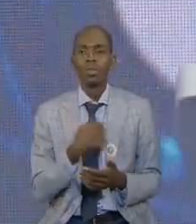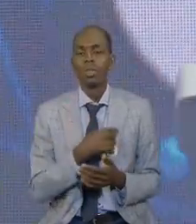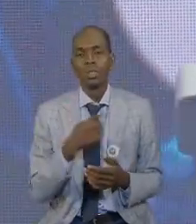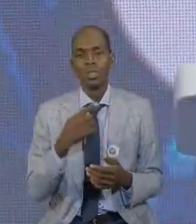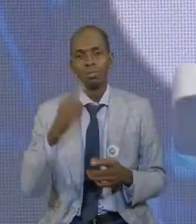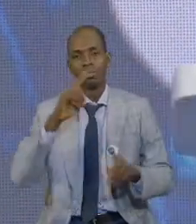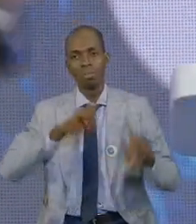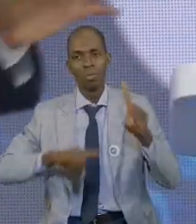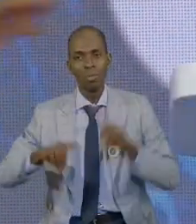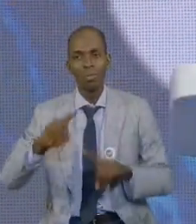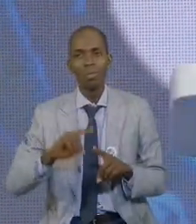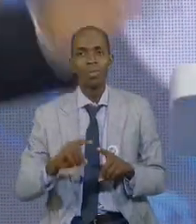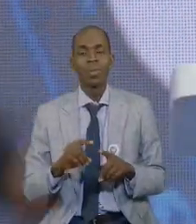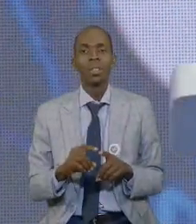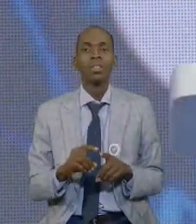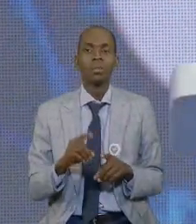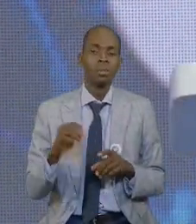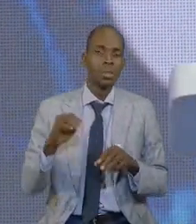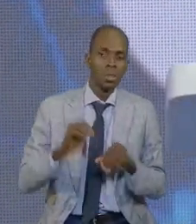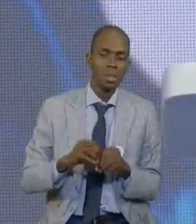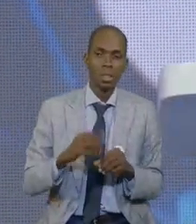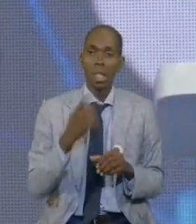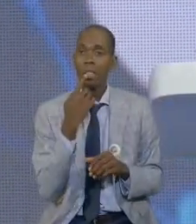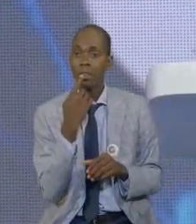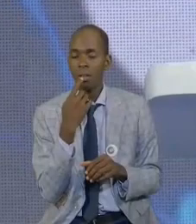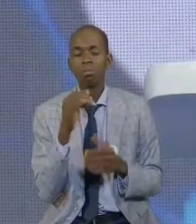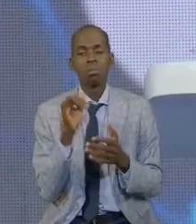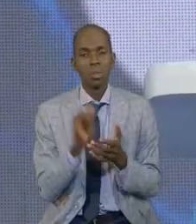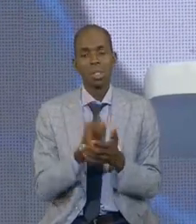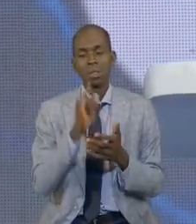we're speaking talk that's great that's good